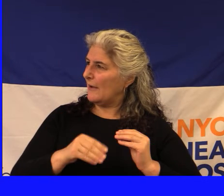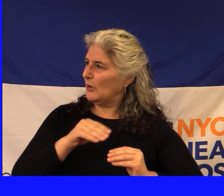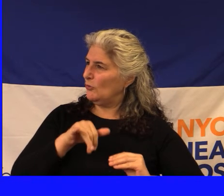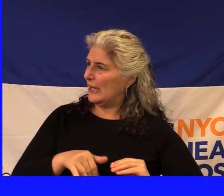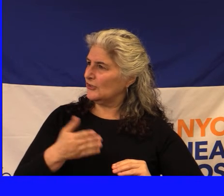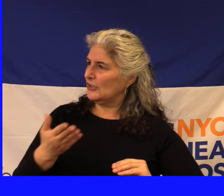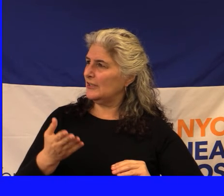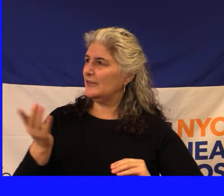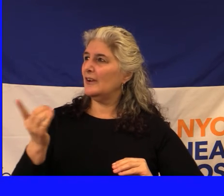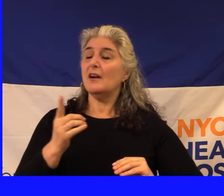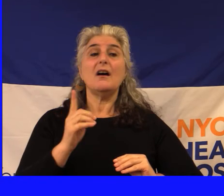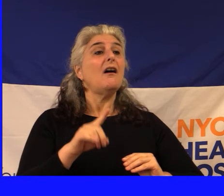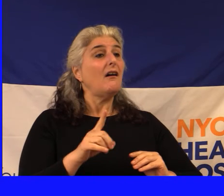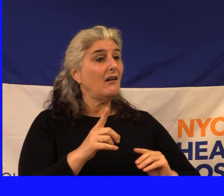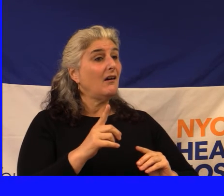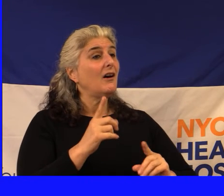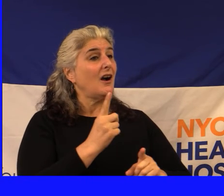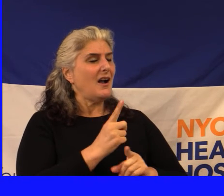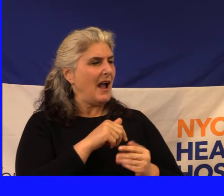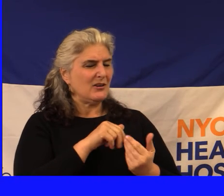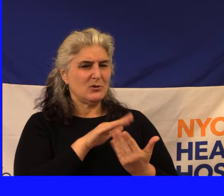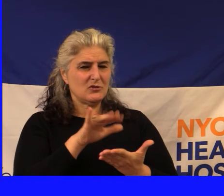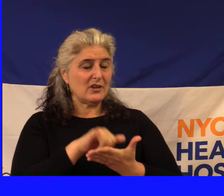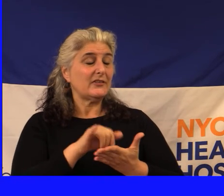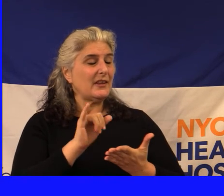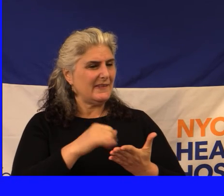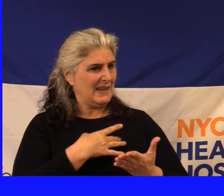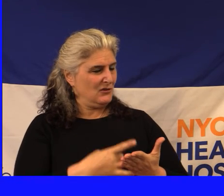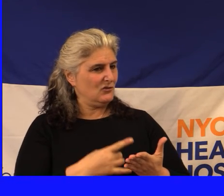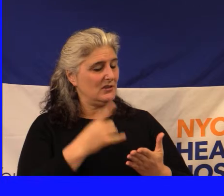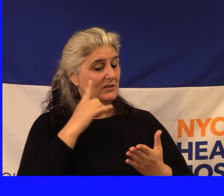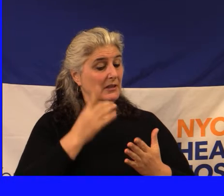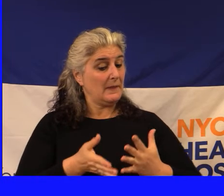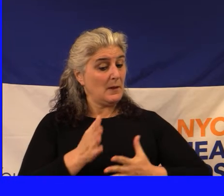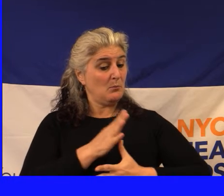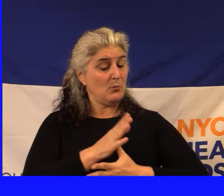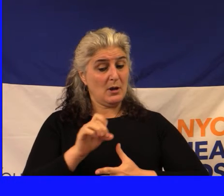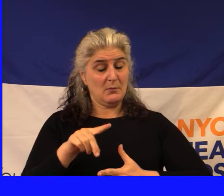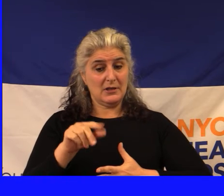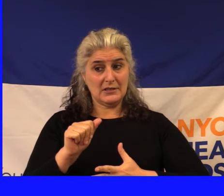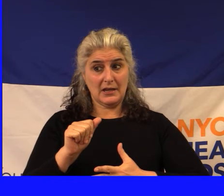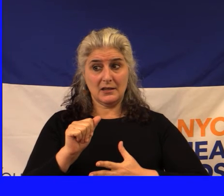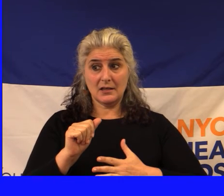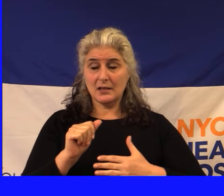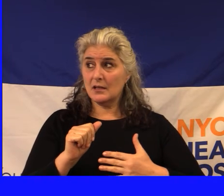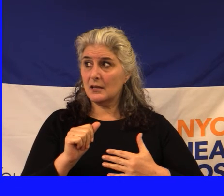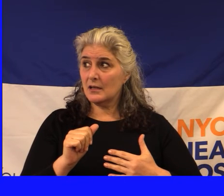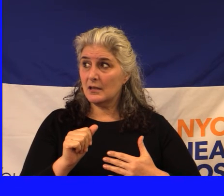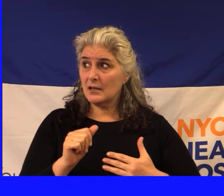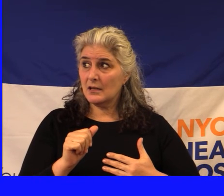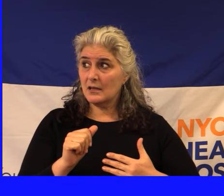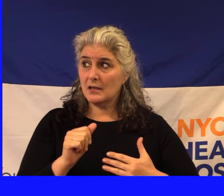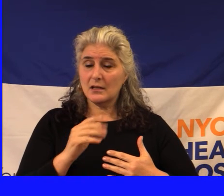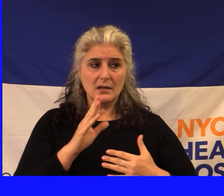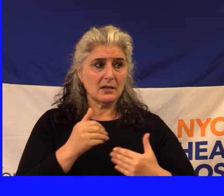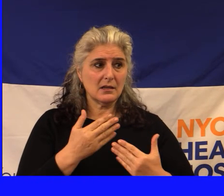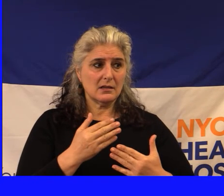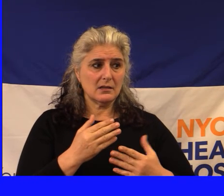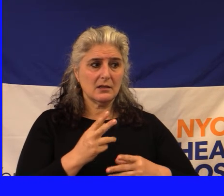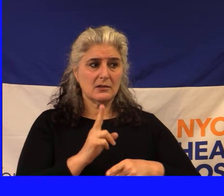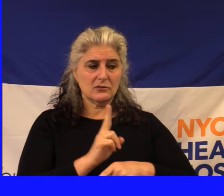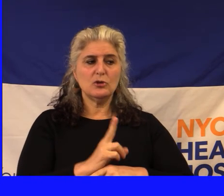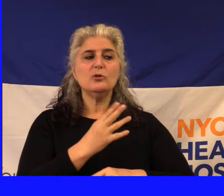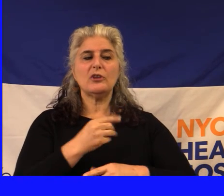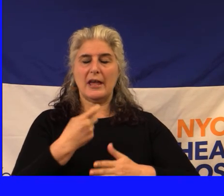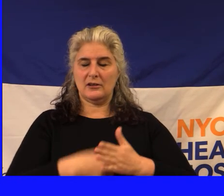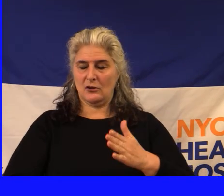that's interesting. The primary data we provide is utilization data and cost data. So